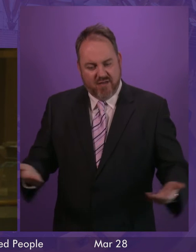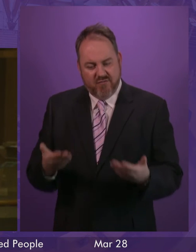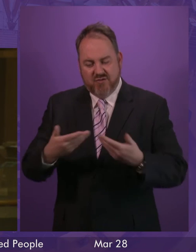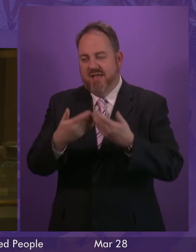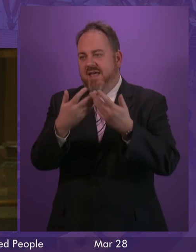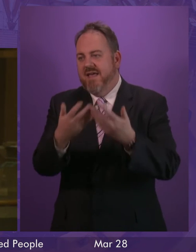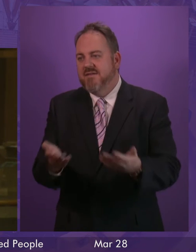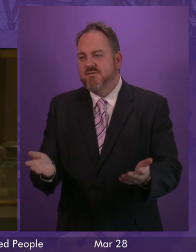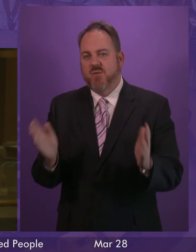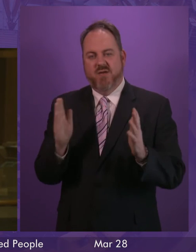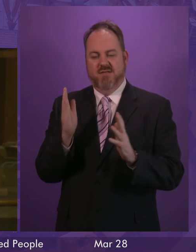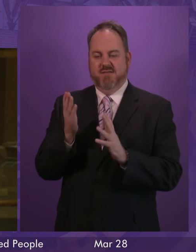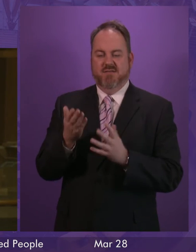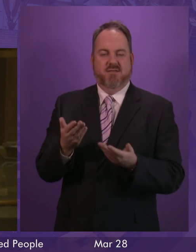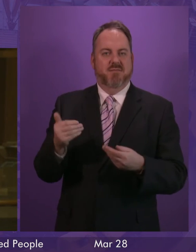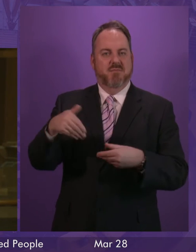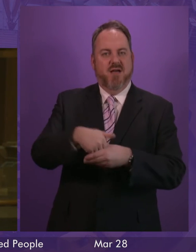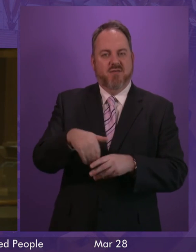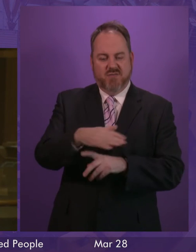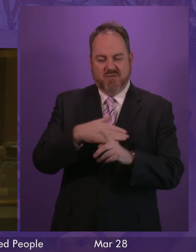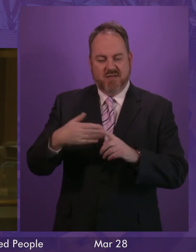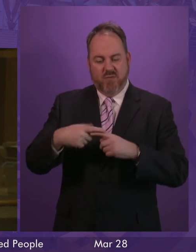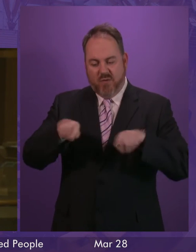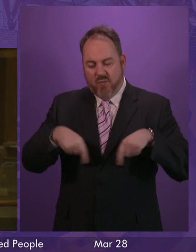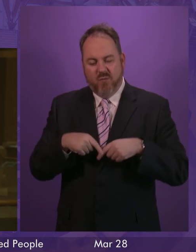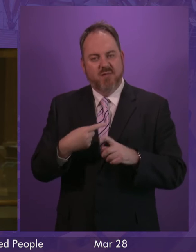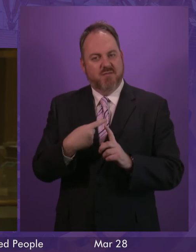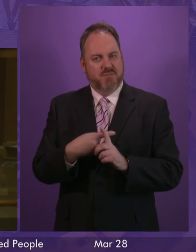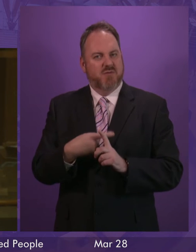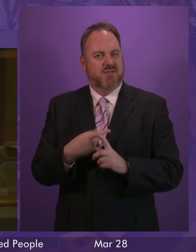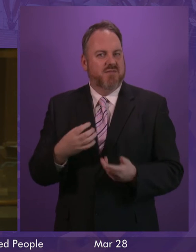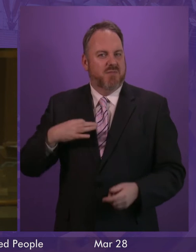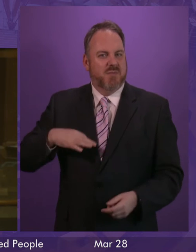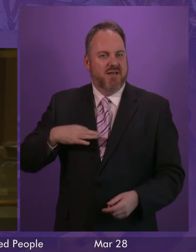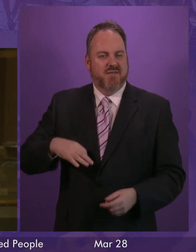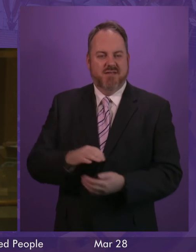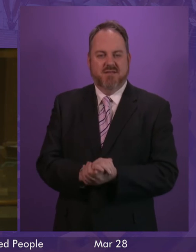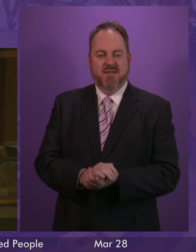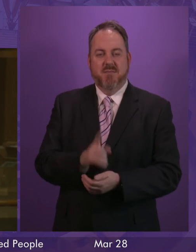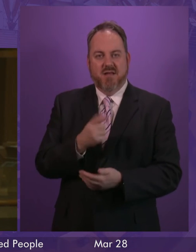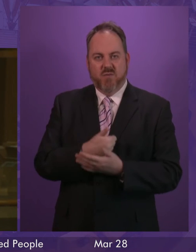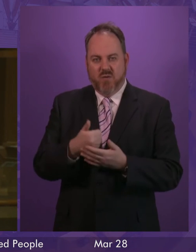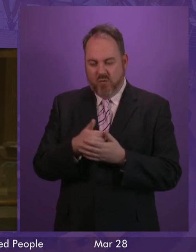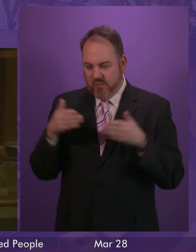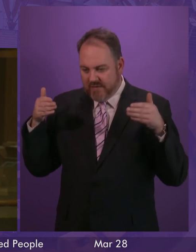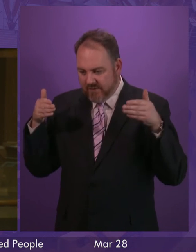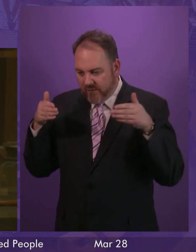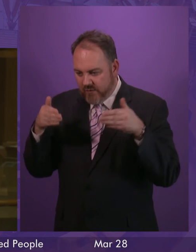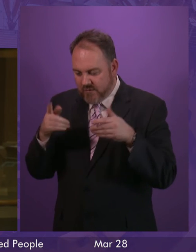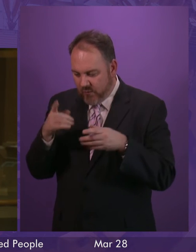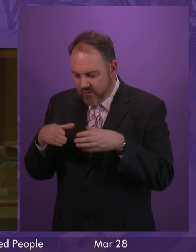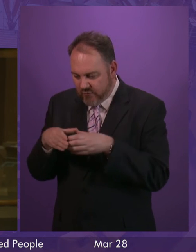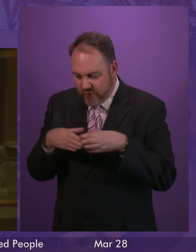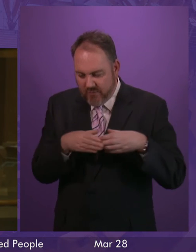to accommodate a wider cohort of individuals. But if we continue to operate on a more narrow basis, we will always exclude those individuals